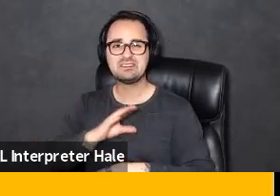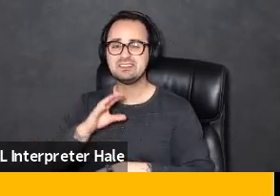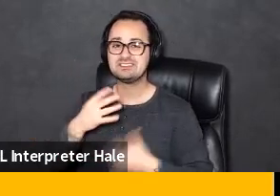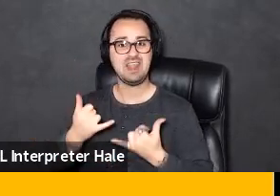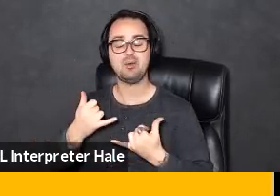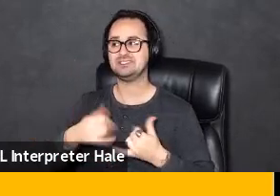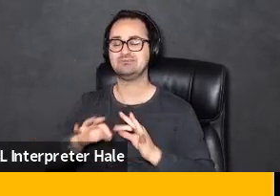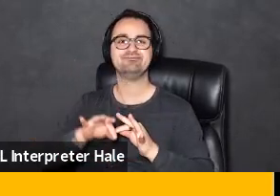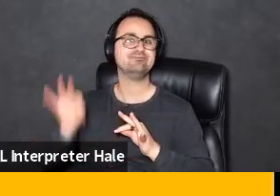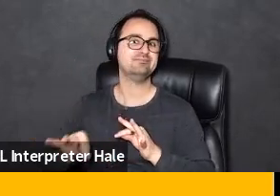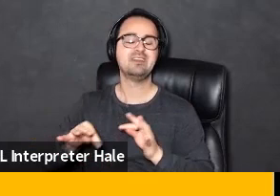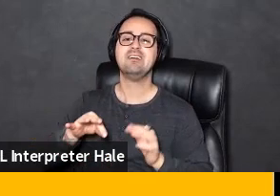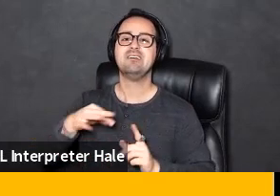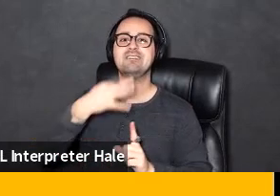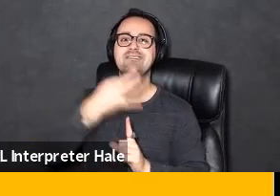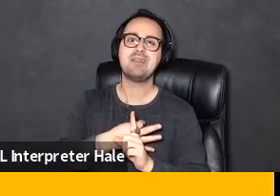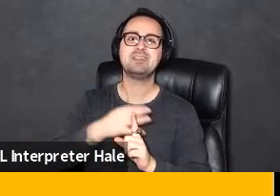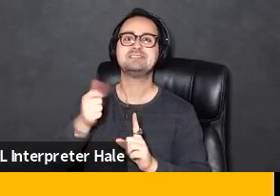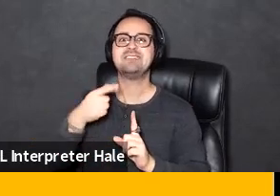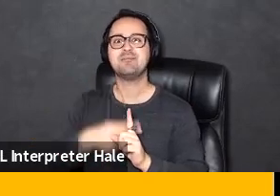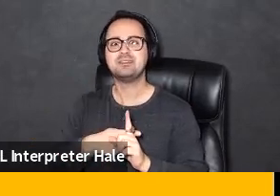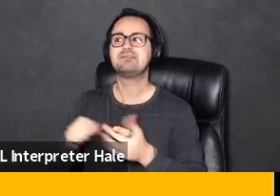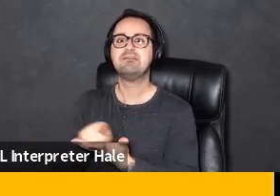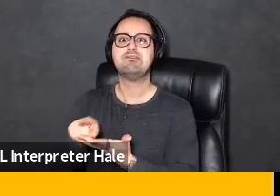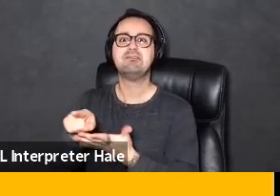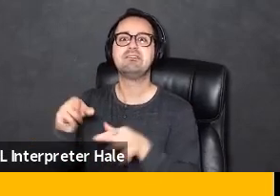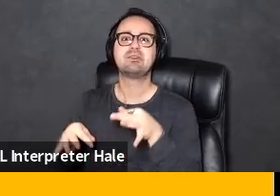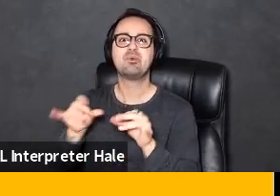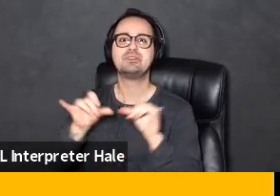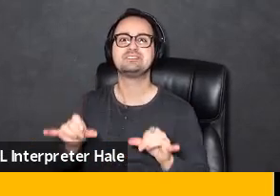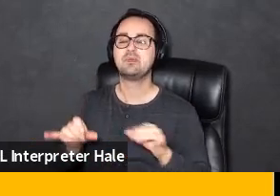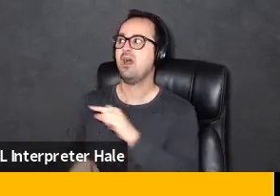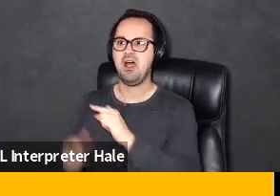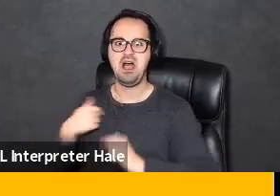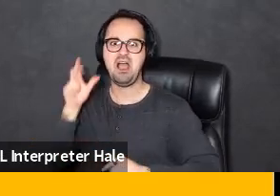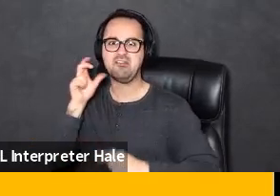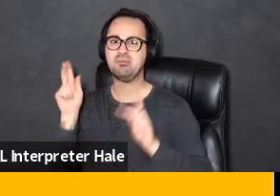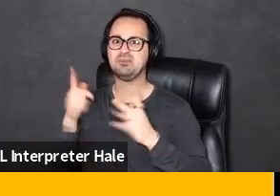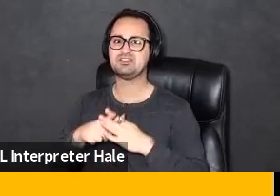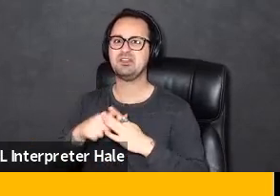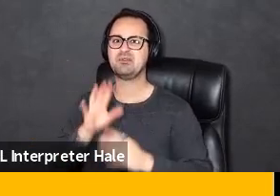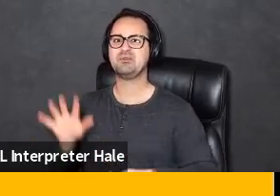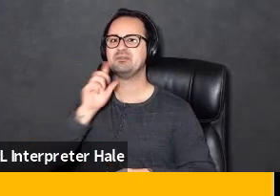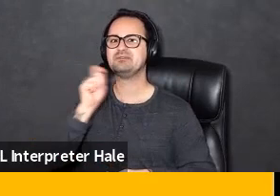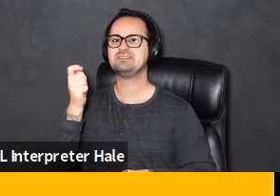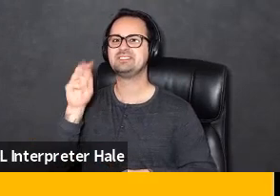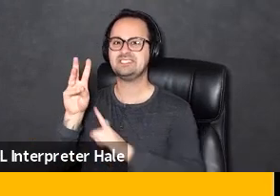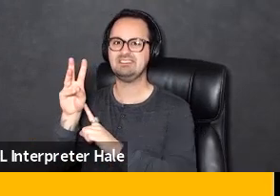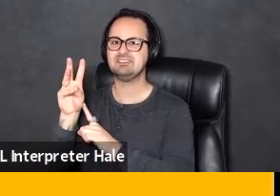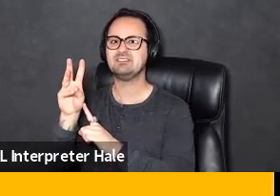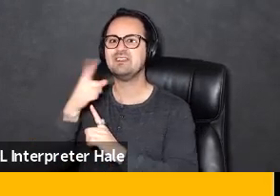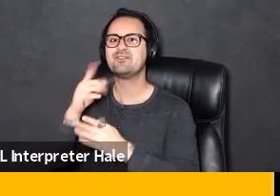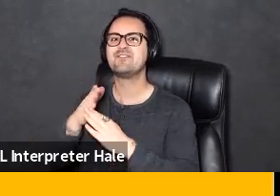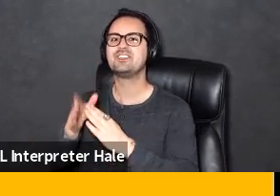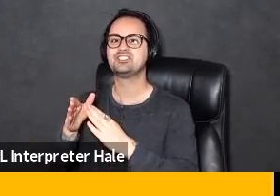now, right? In terms of winging its way through the court system? Oh, easily. I have people starting at 16 to try to get it done now.